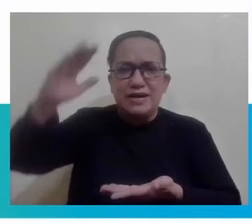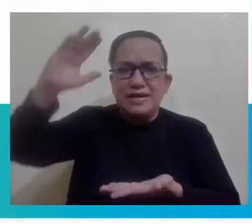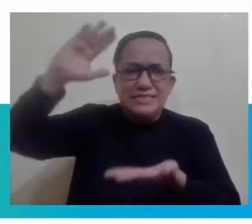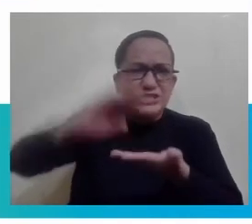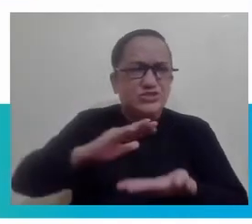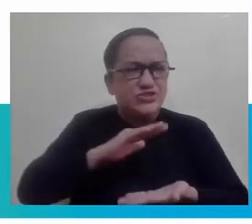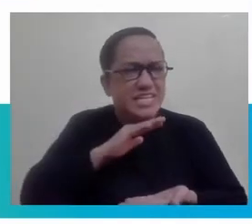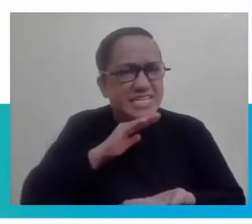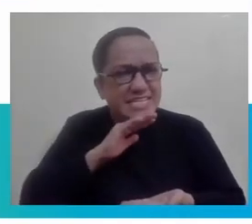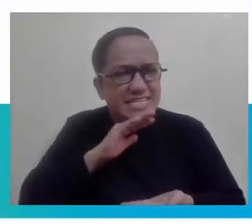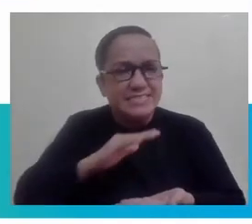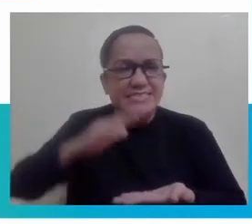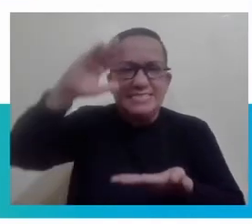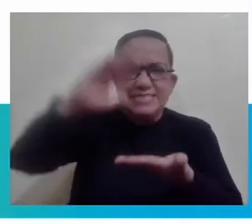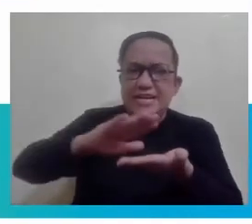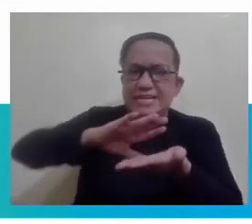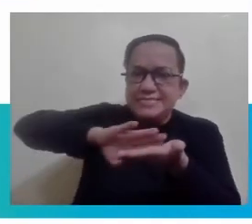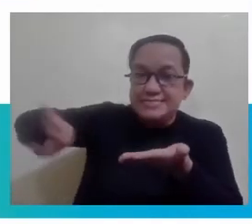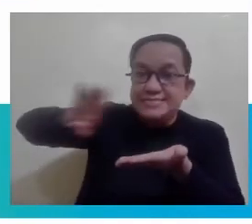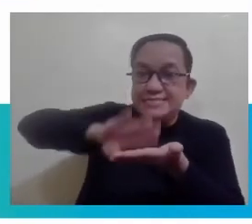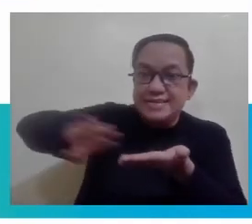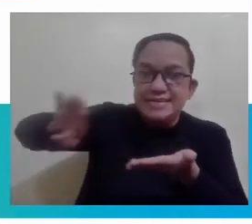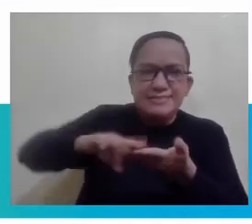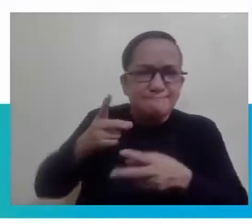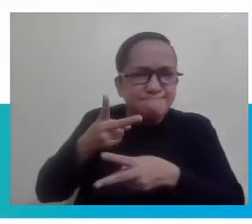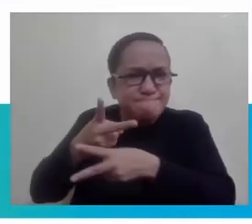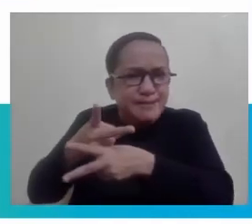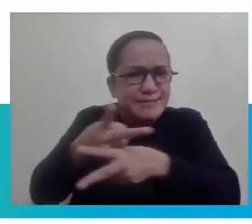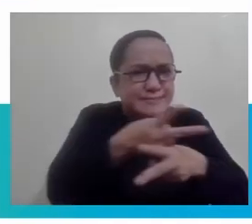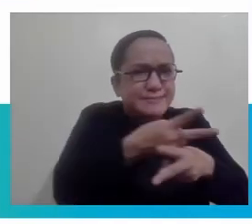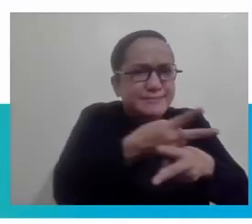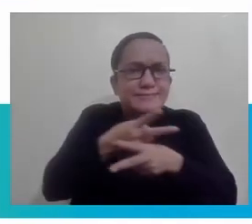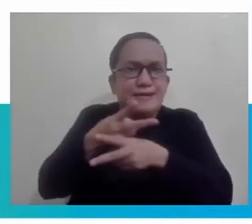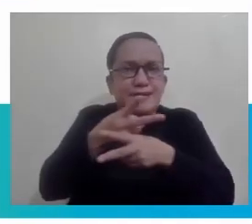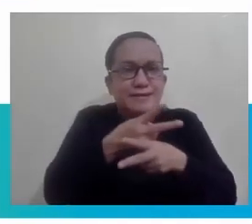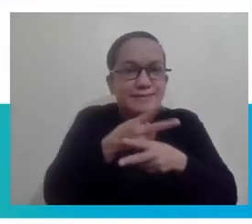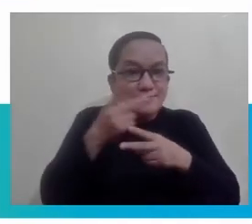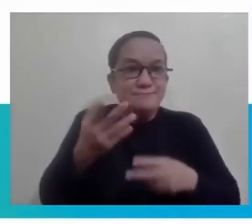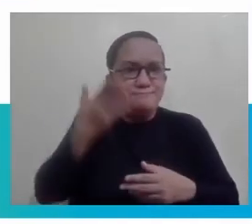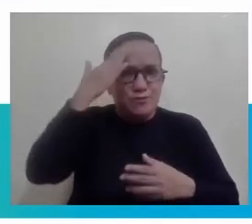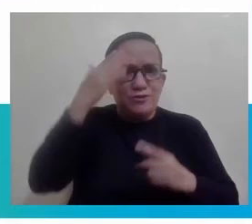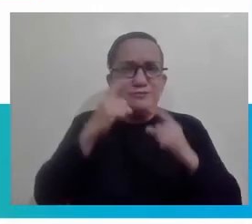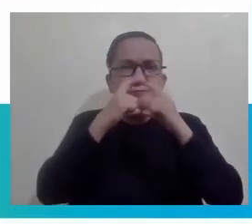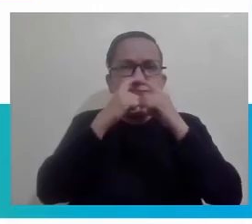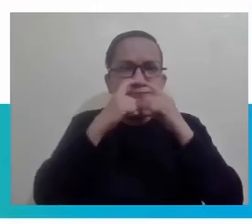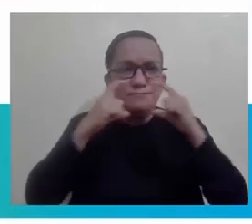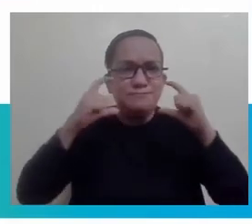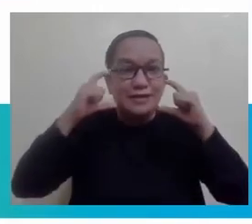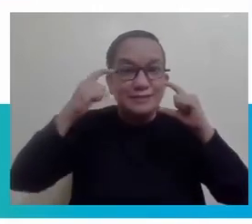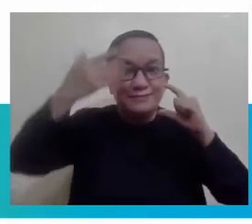epidemic, where face masks and gloves contribute to the plastic problems in Asia.